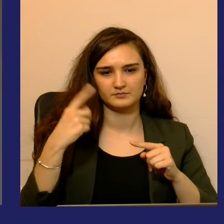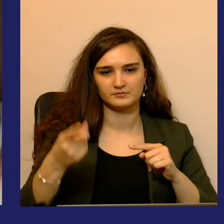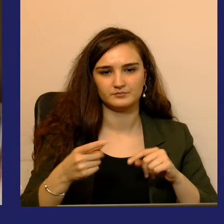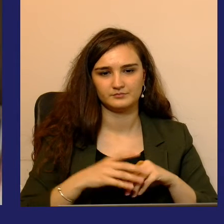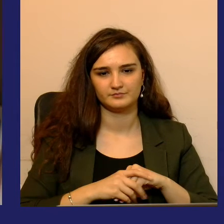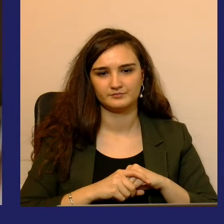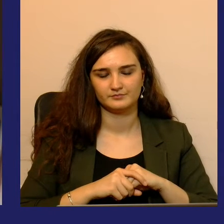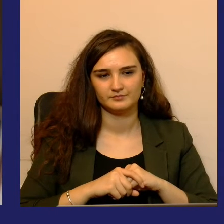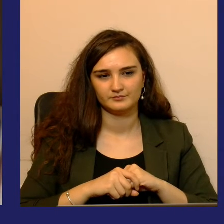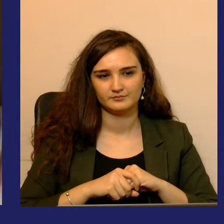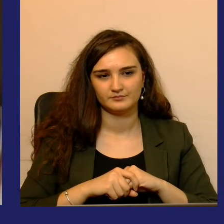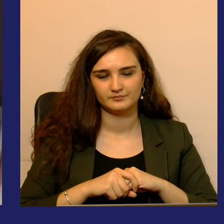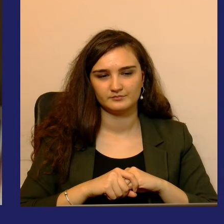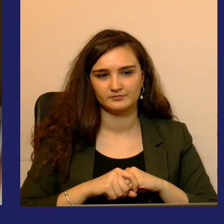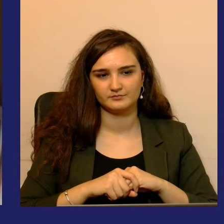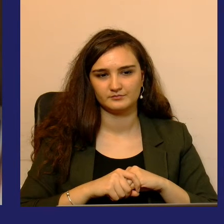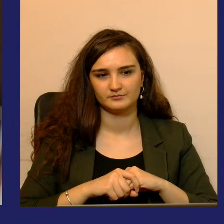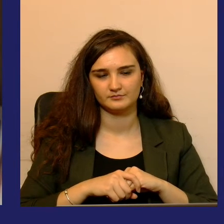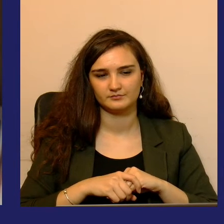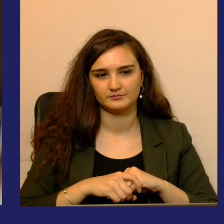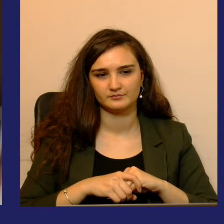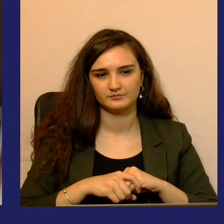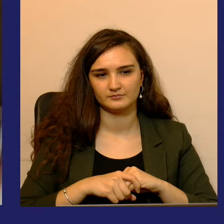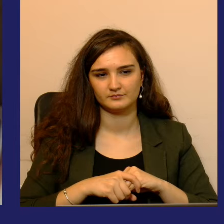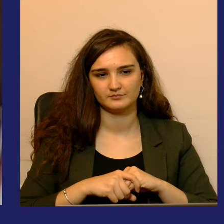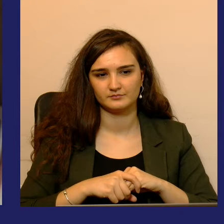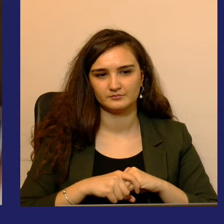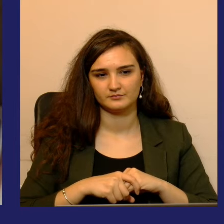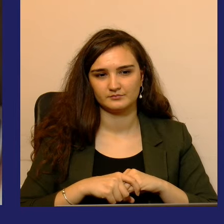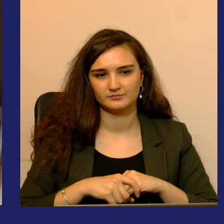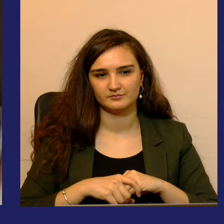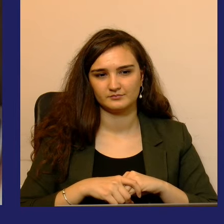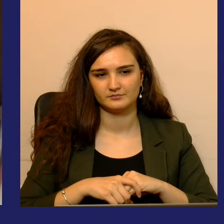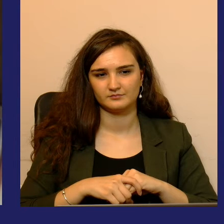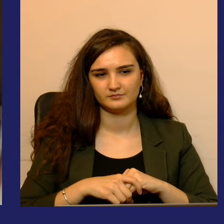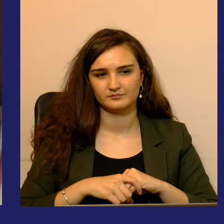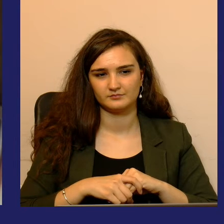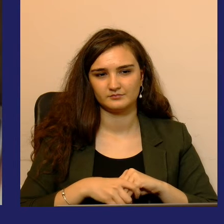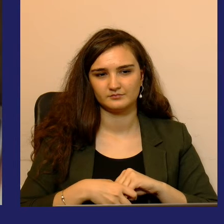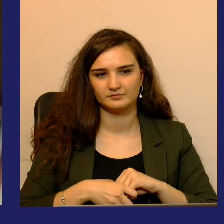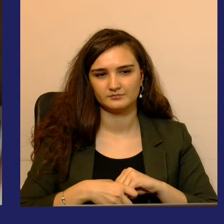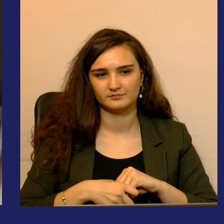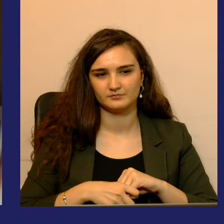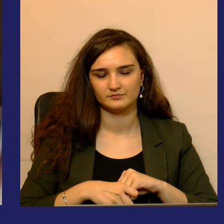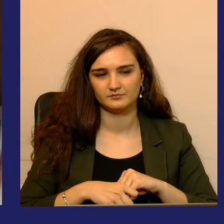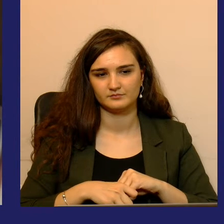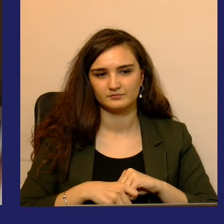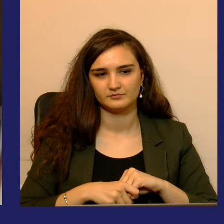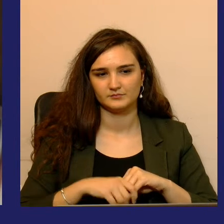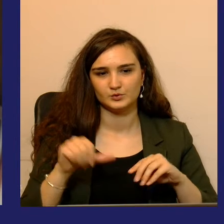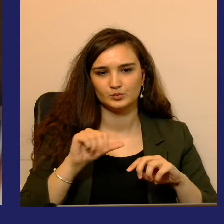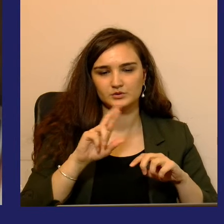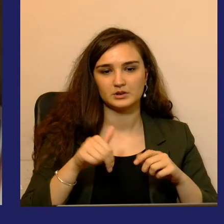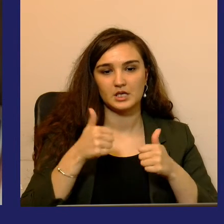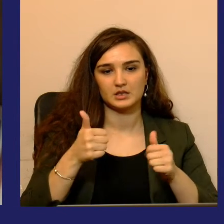Great, thank you. Turning from the bad side, how do you think, what are